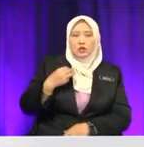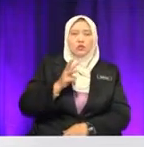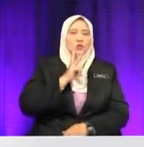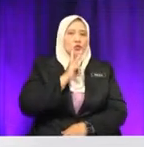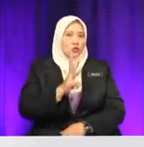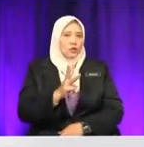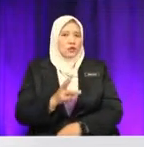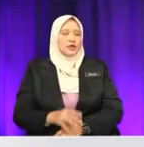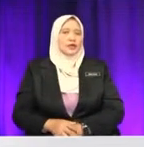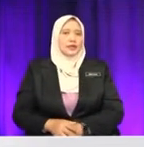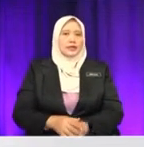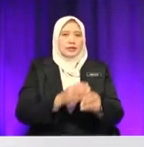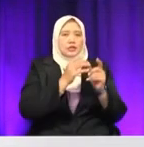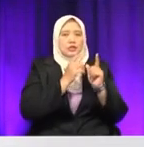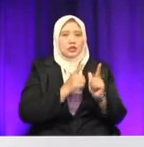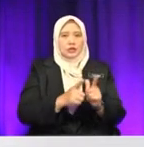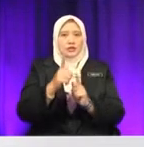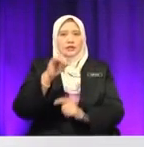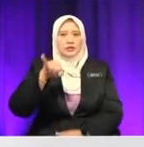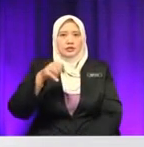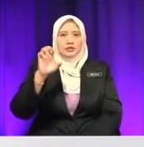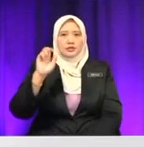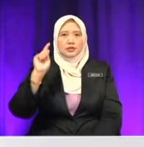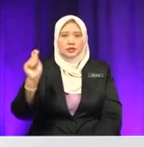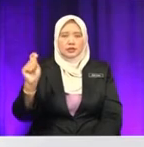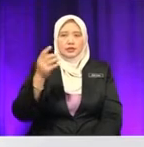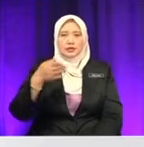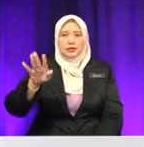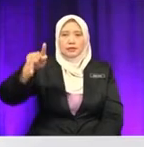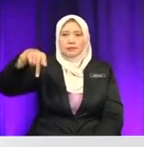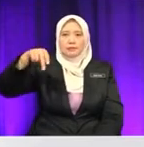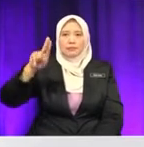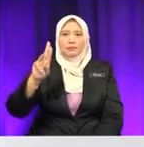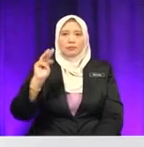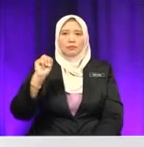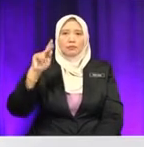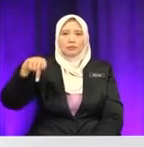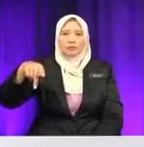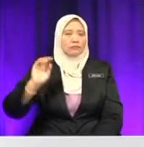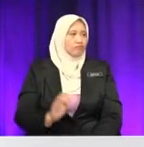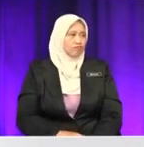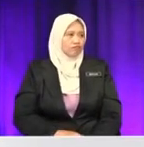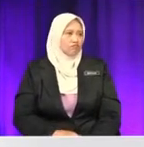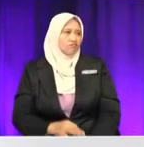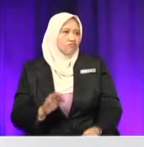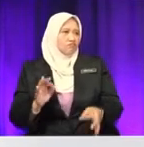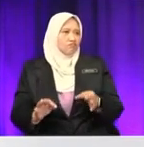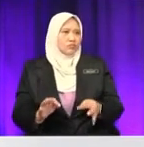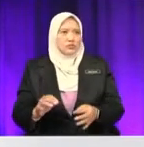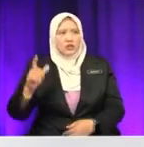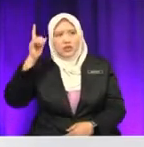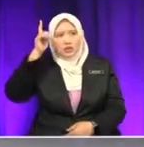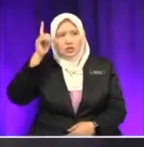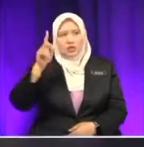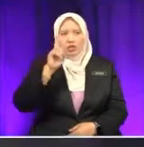Yep. Some students, Tivia, they tend not to understand the question and they got like themselves carried out from the track. Because as I see, the first two